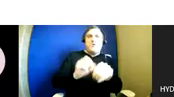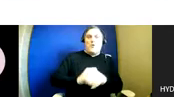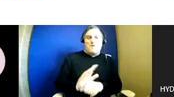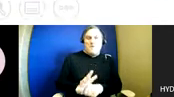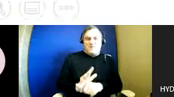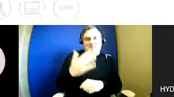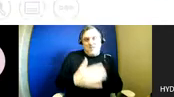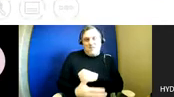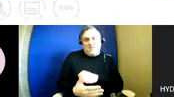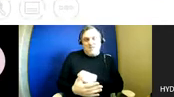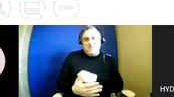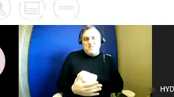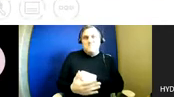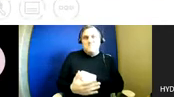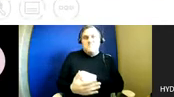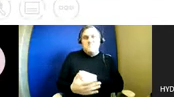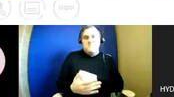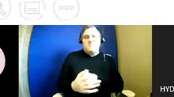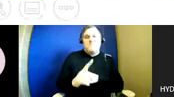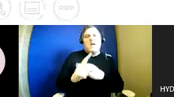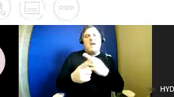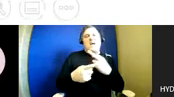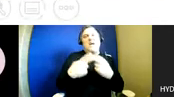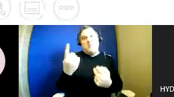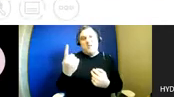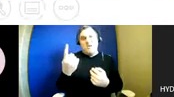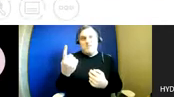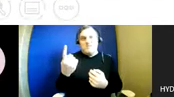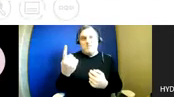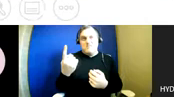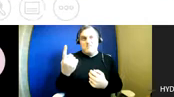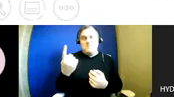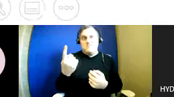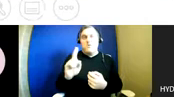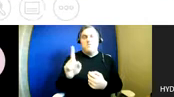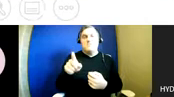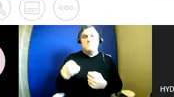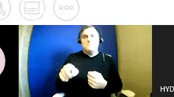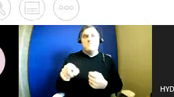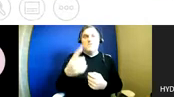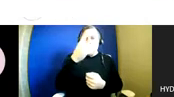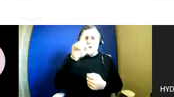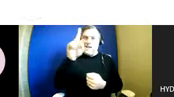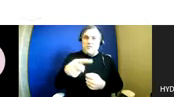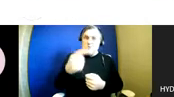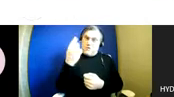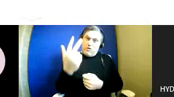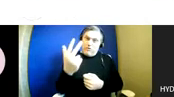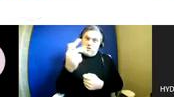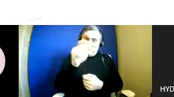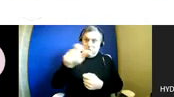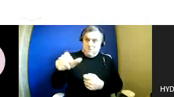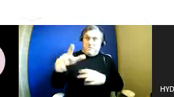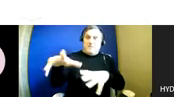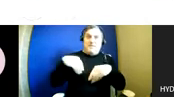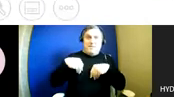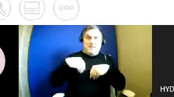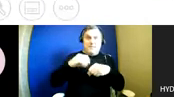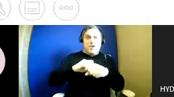also the other complexity, which is that 1 in 3 people that have